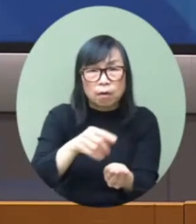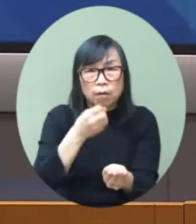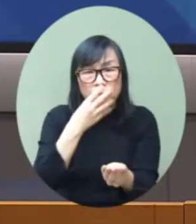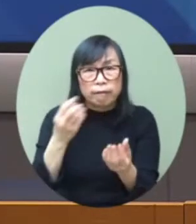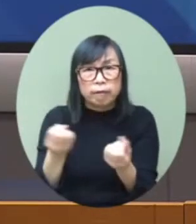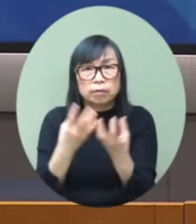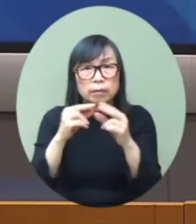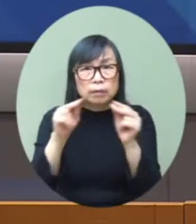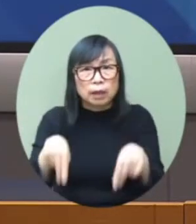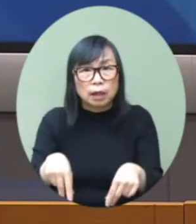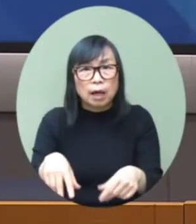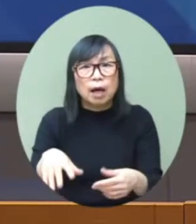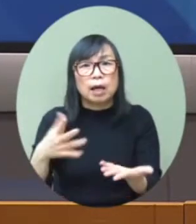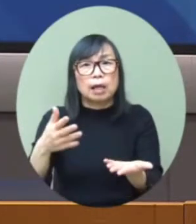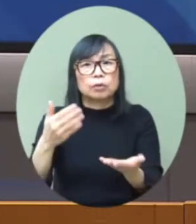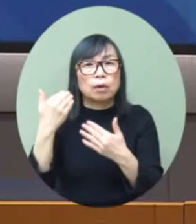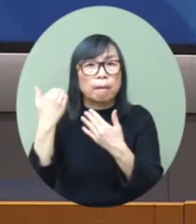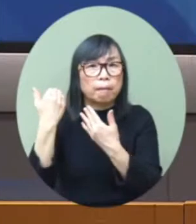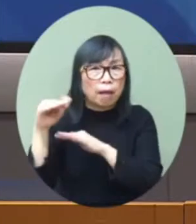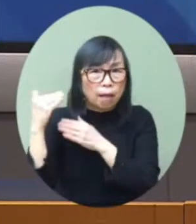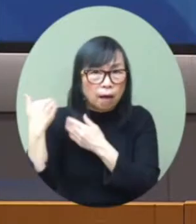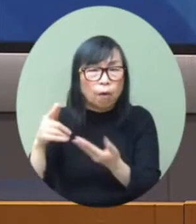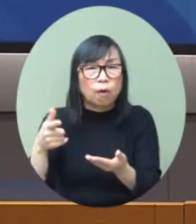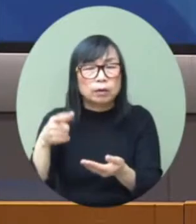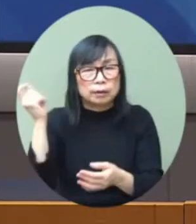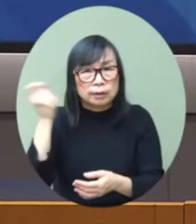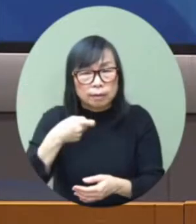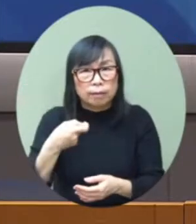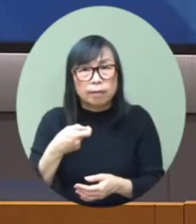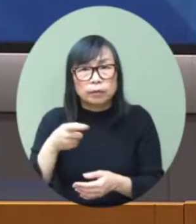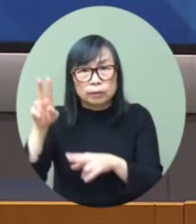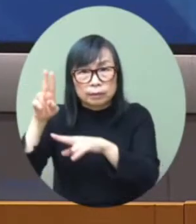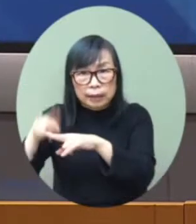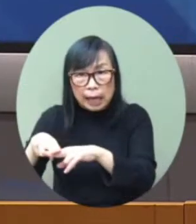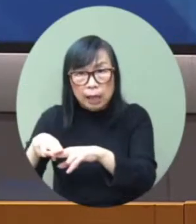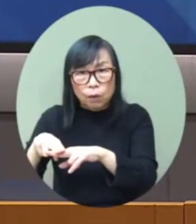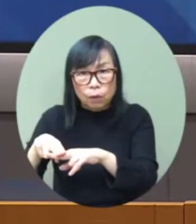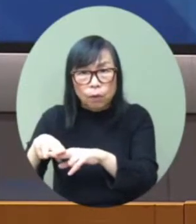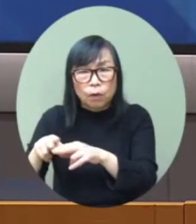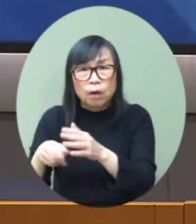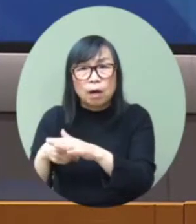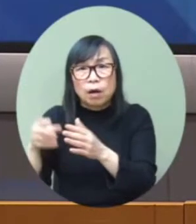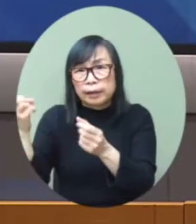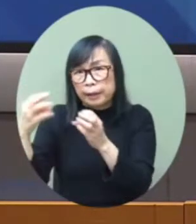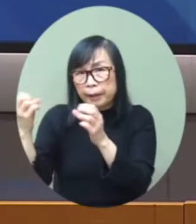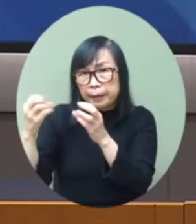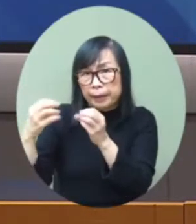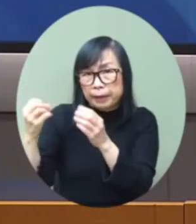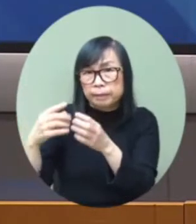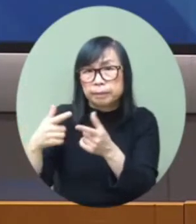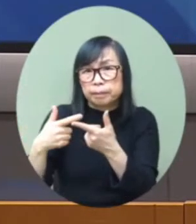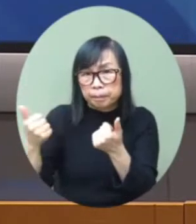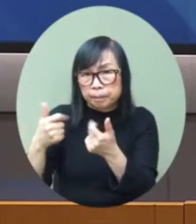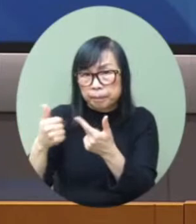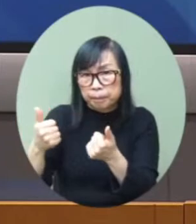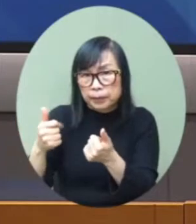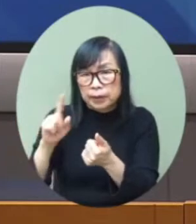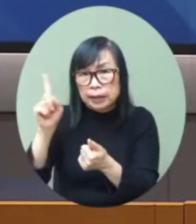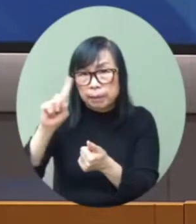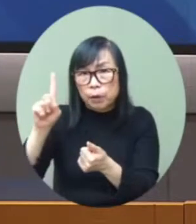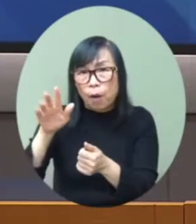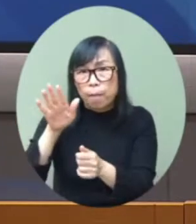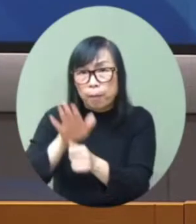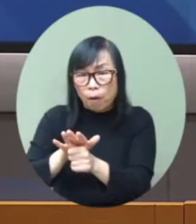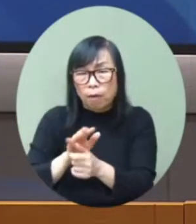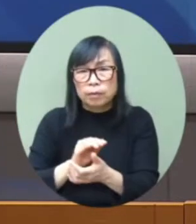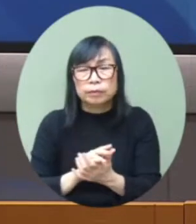As soon as we understood that there were some logistical problems in the transportation and supply of mainland coffins, we have